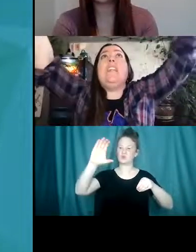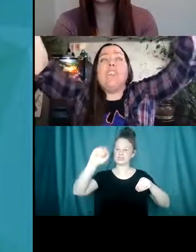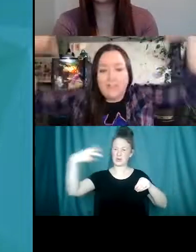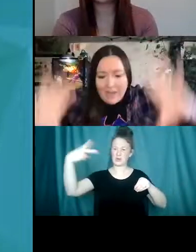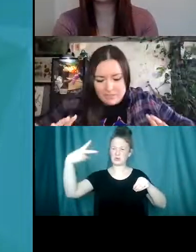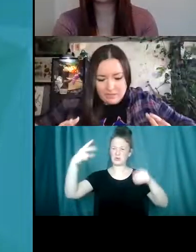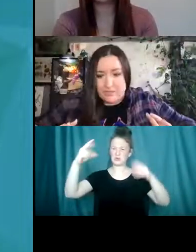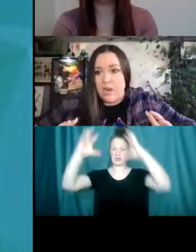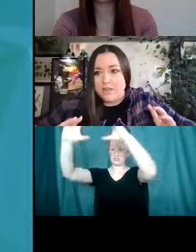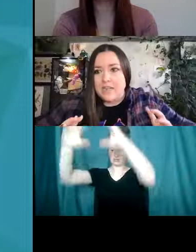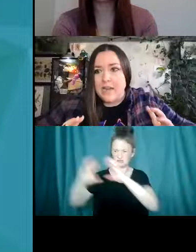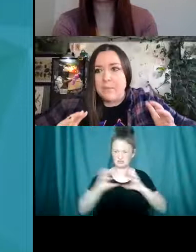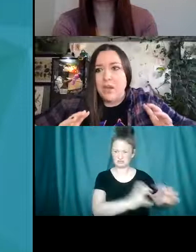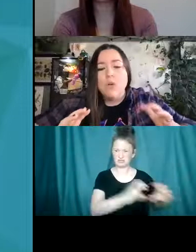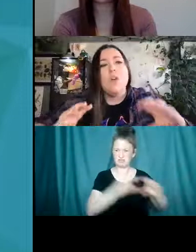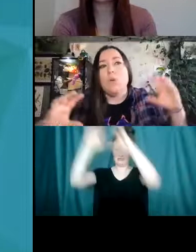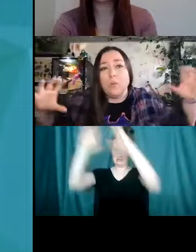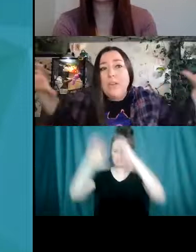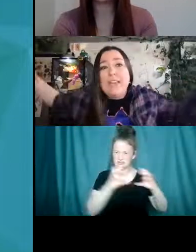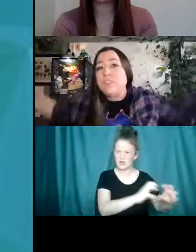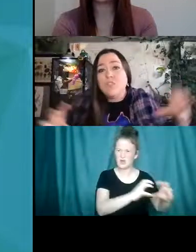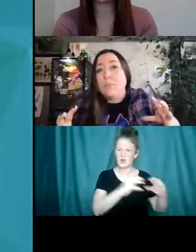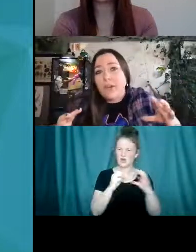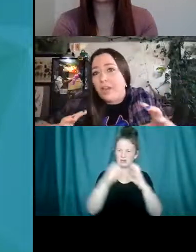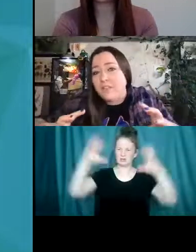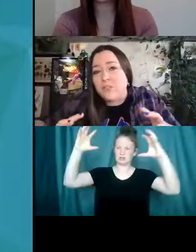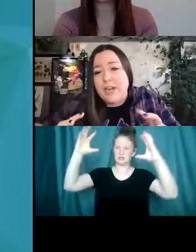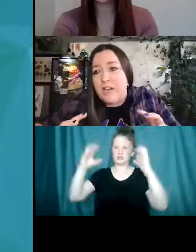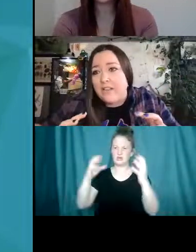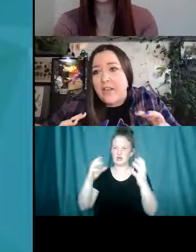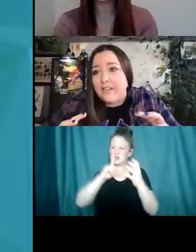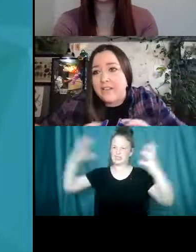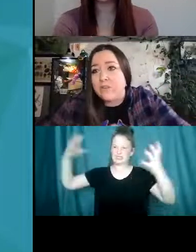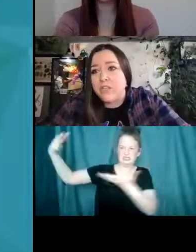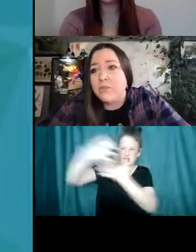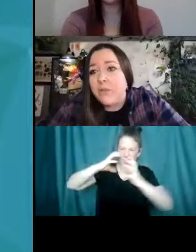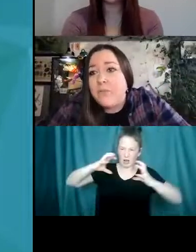like taking a chunk of atmosphere and tossing it down below, or are we like super concentrating?